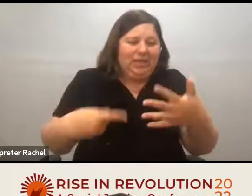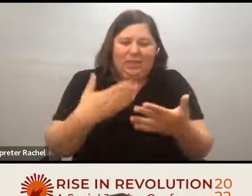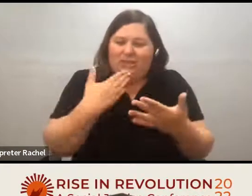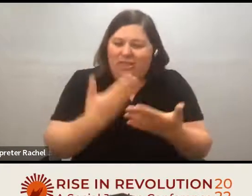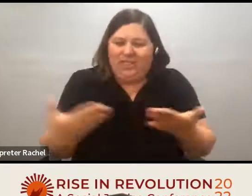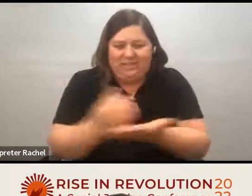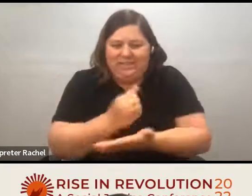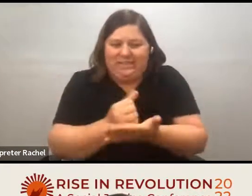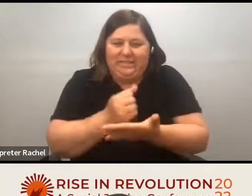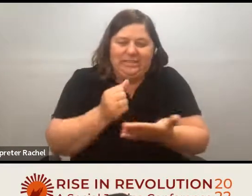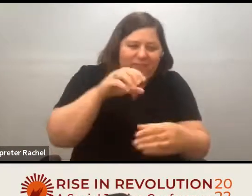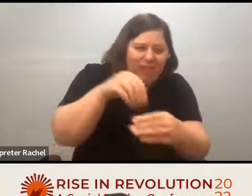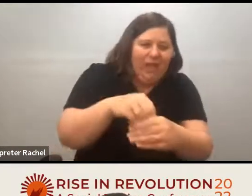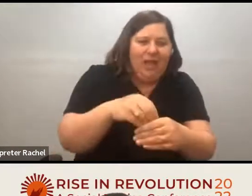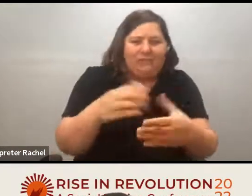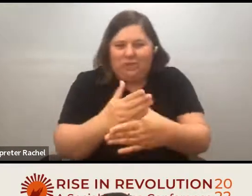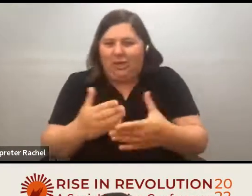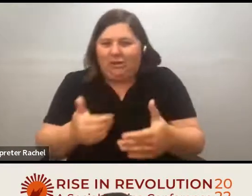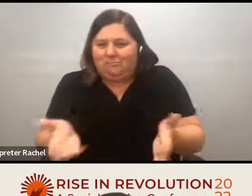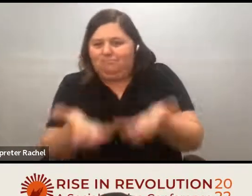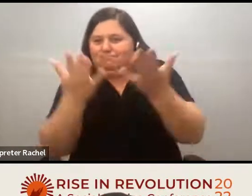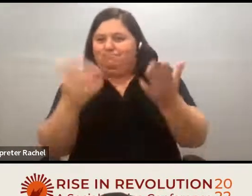Yeah.